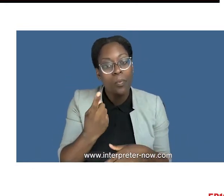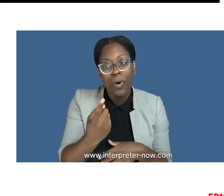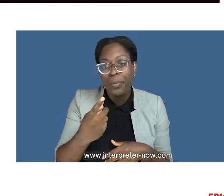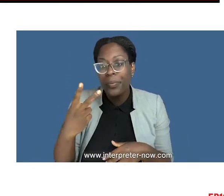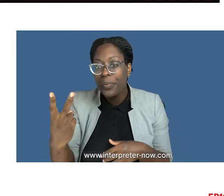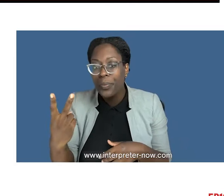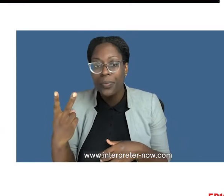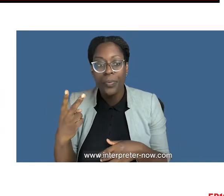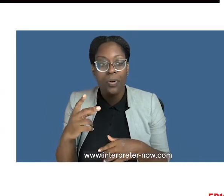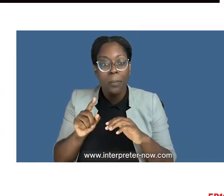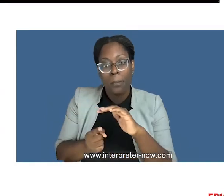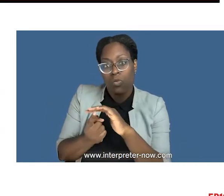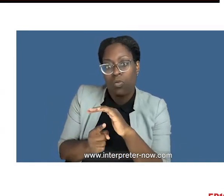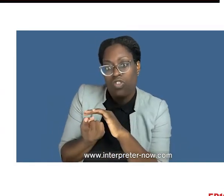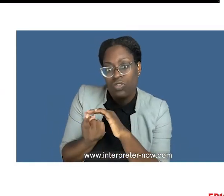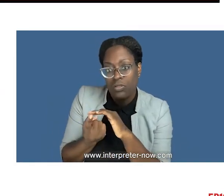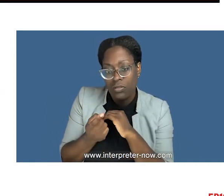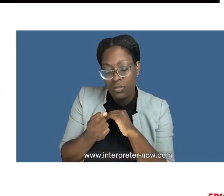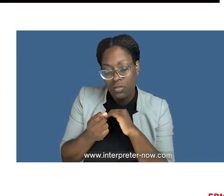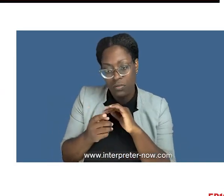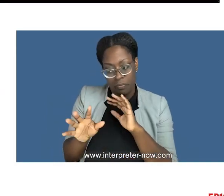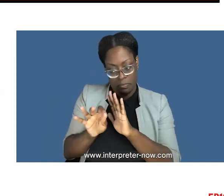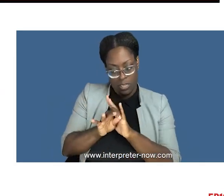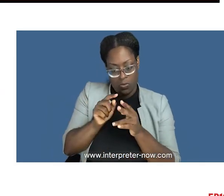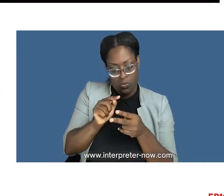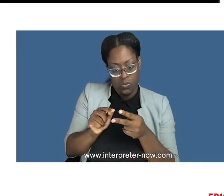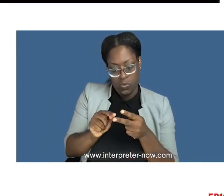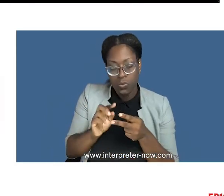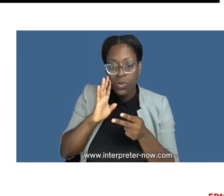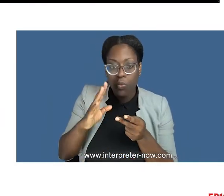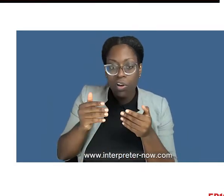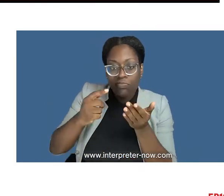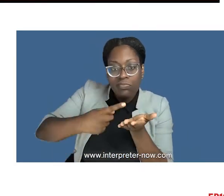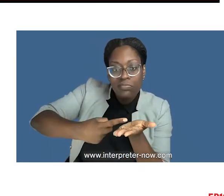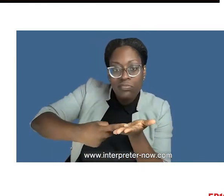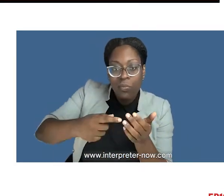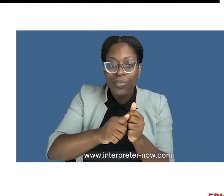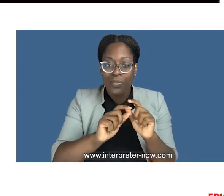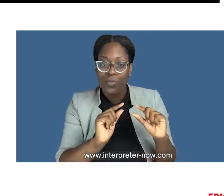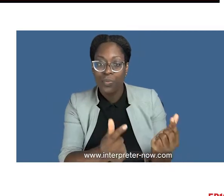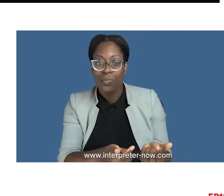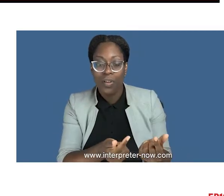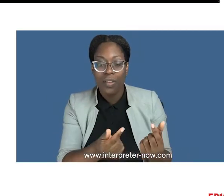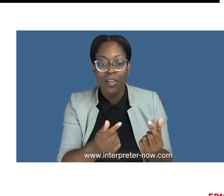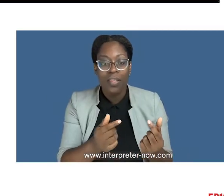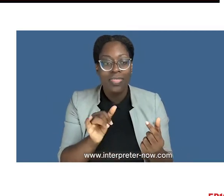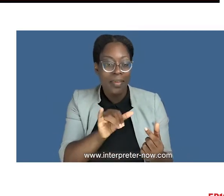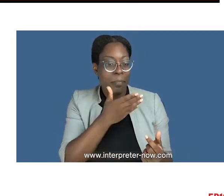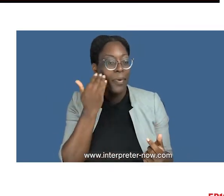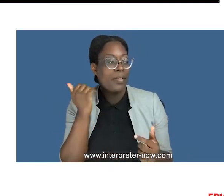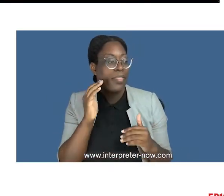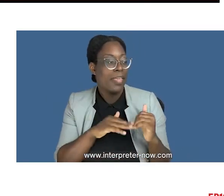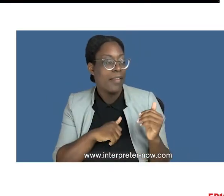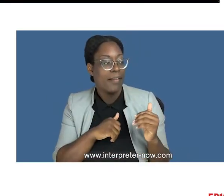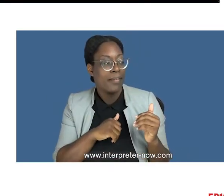one or two microaggressions to start working on, and maybe that's interrupting each other. So everybody is working on not interrupting each other. And when you do that together,